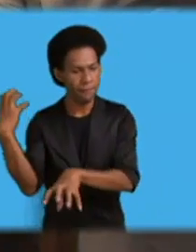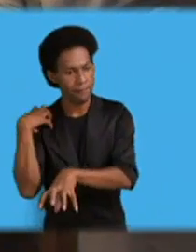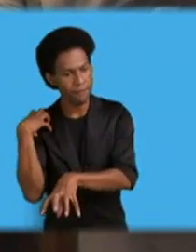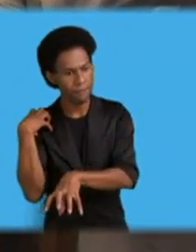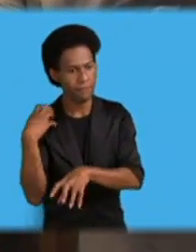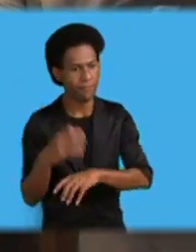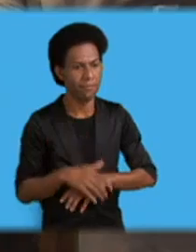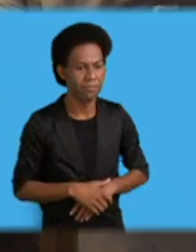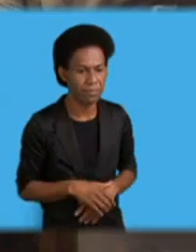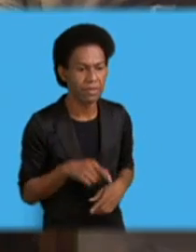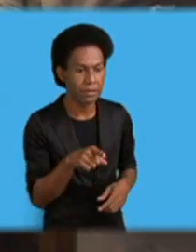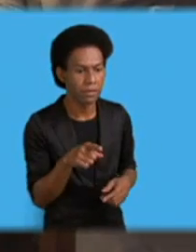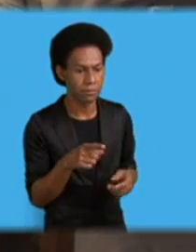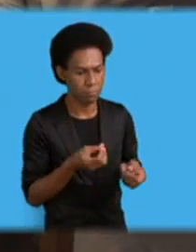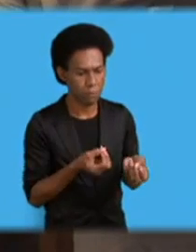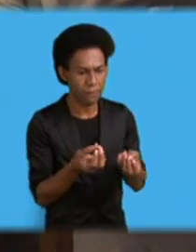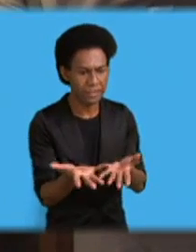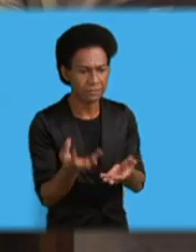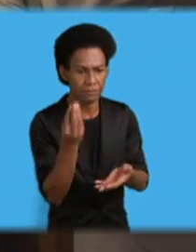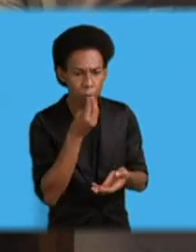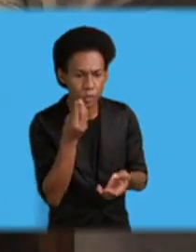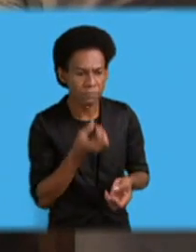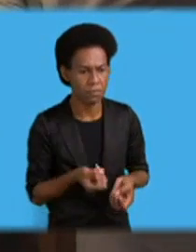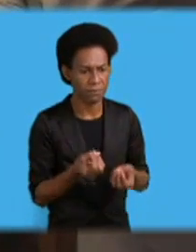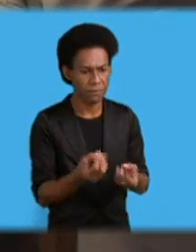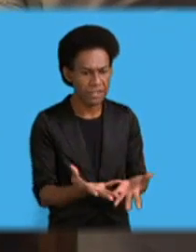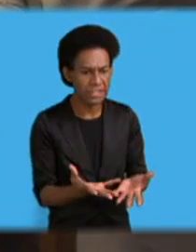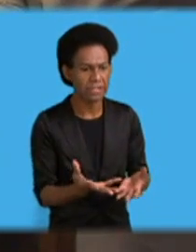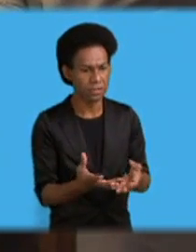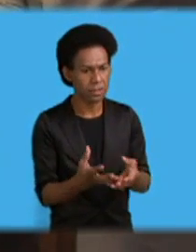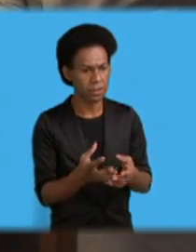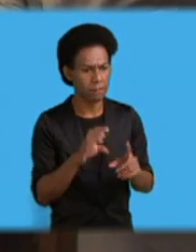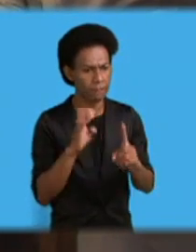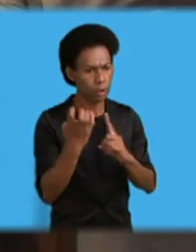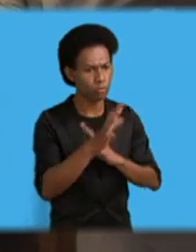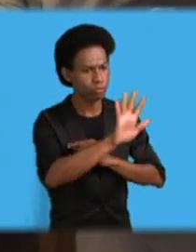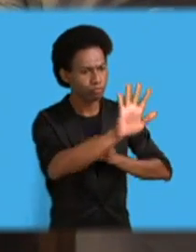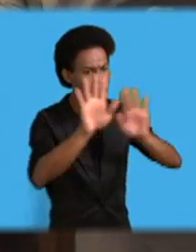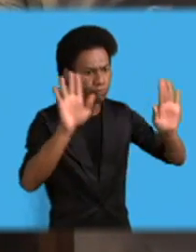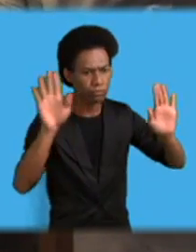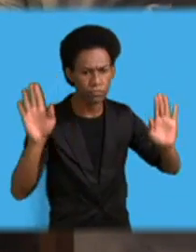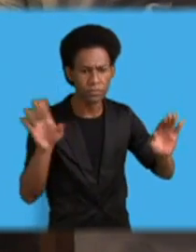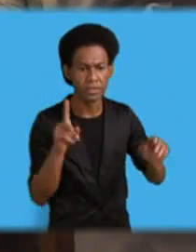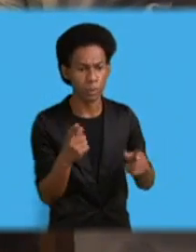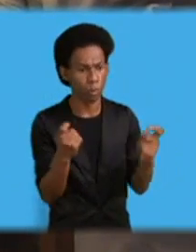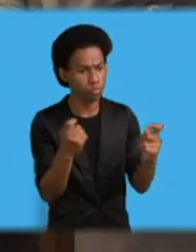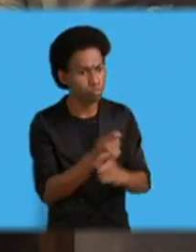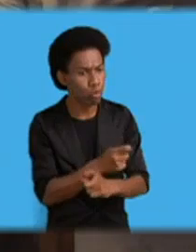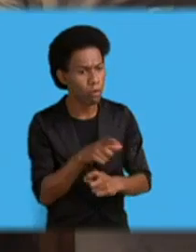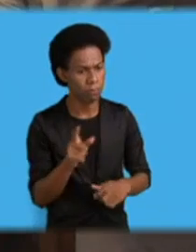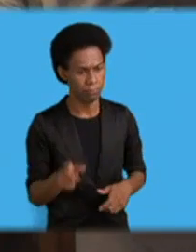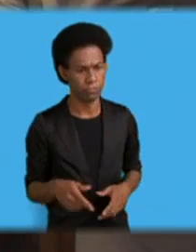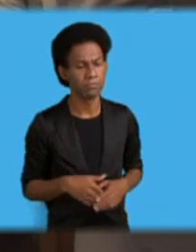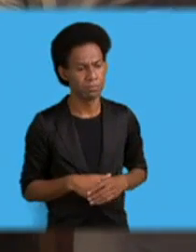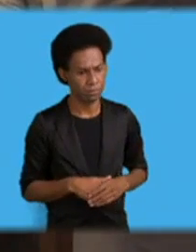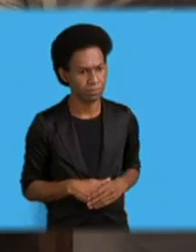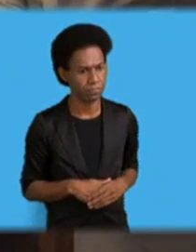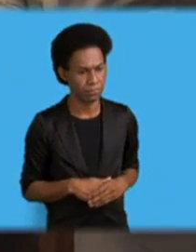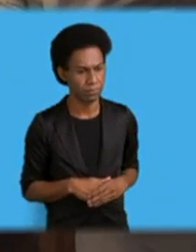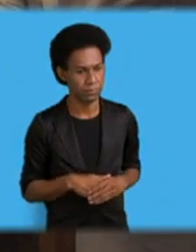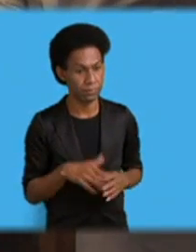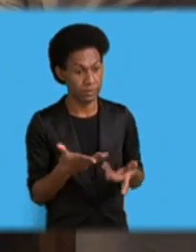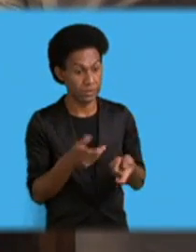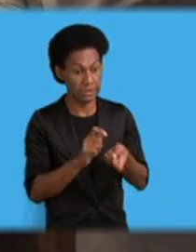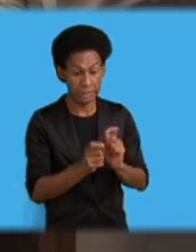the important environmental services such as water catchment, climate change mitigation, and biodiversity conservation.